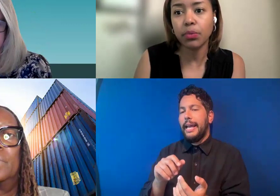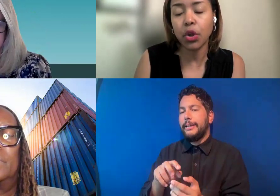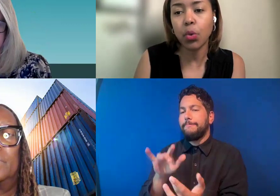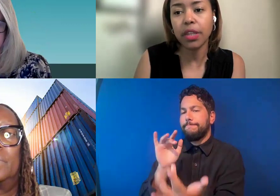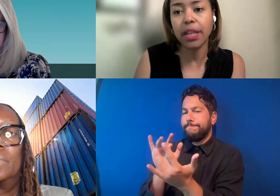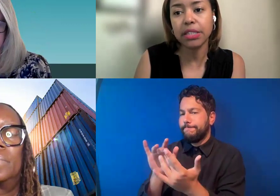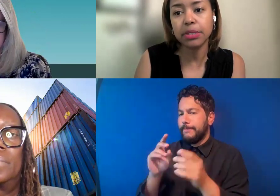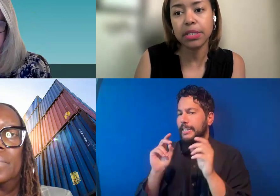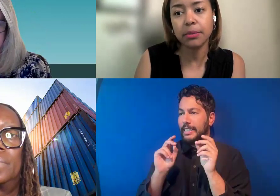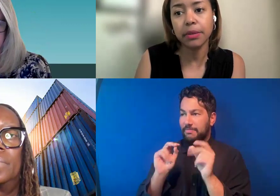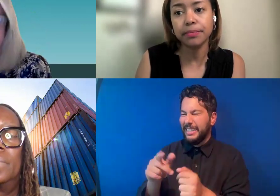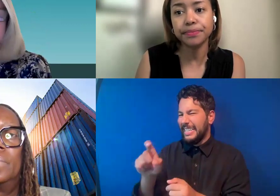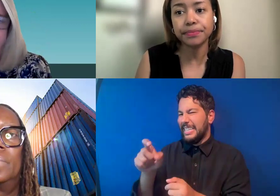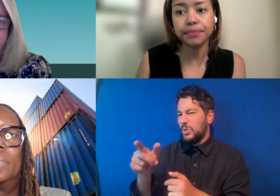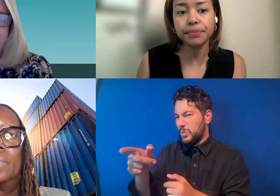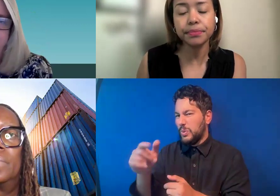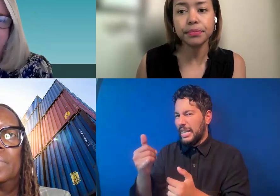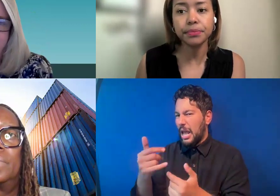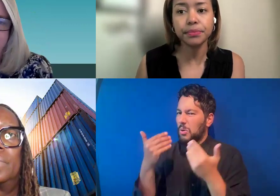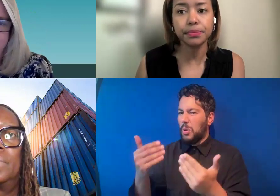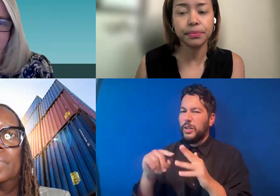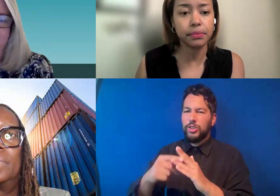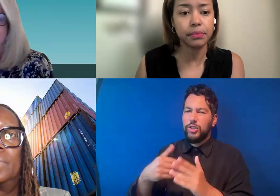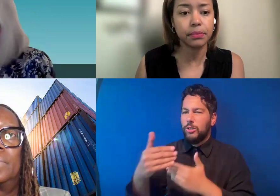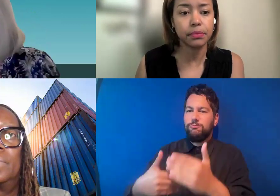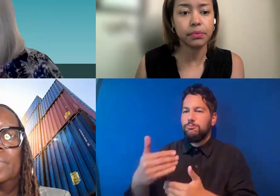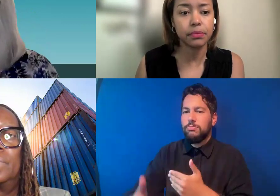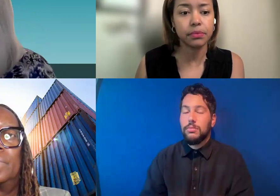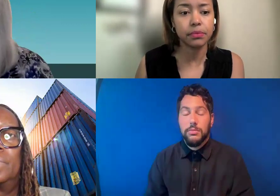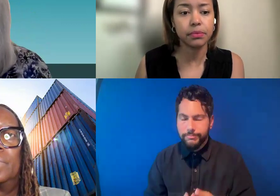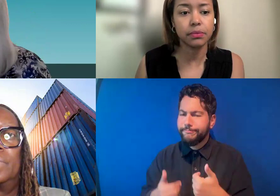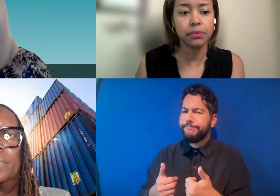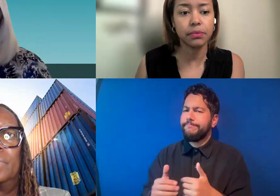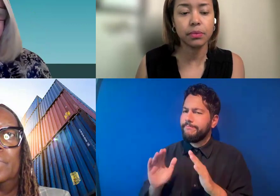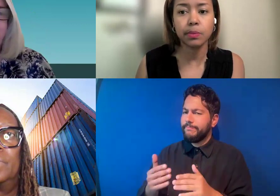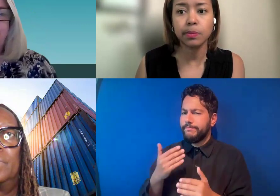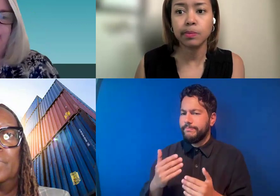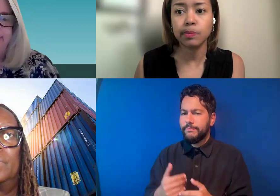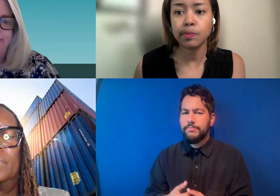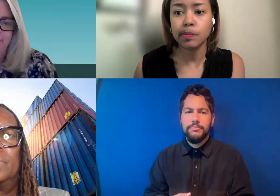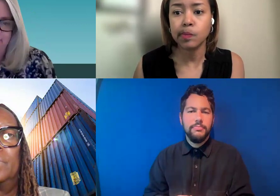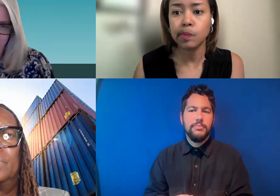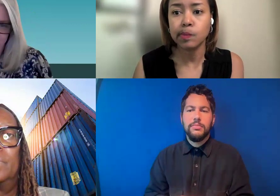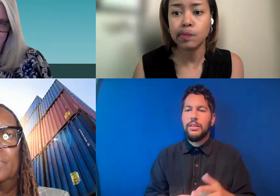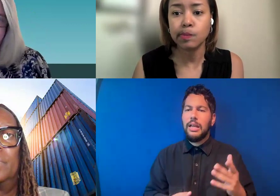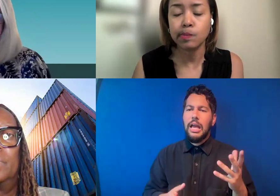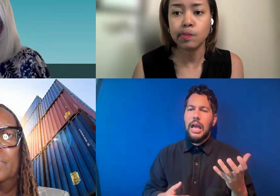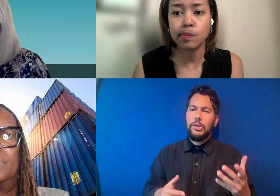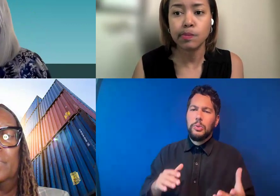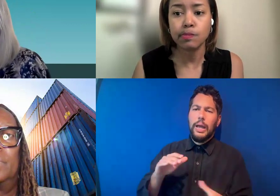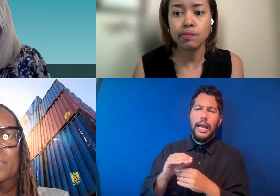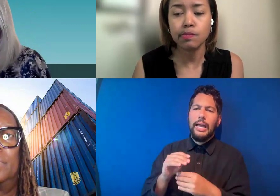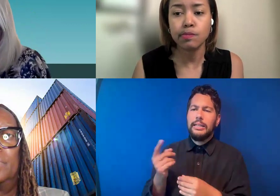to see, what the next steps need to be. Excellent, thank you. Can I add something